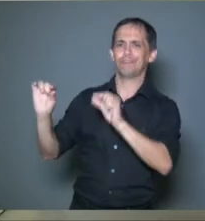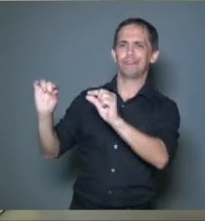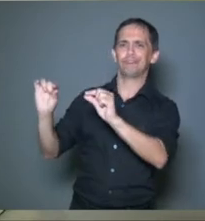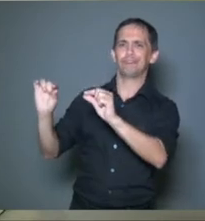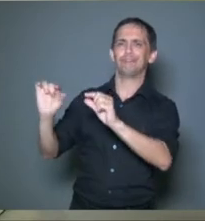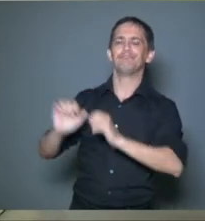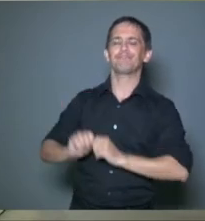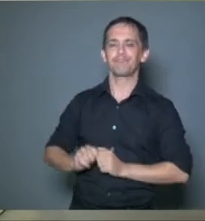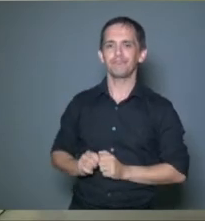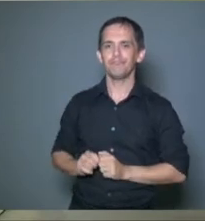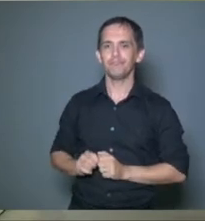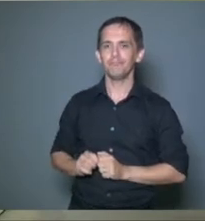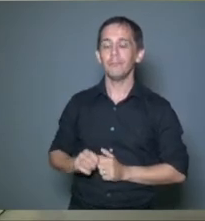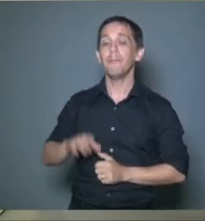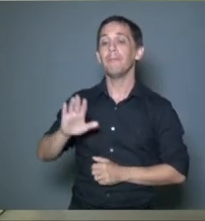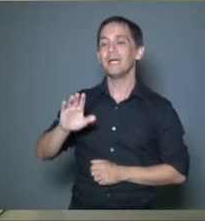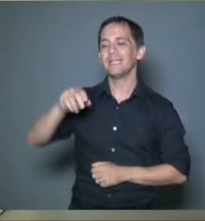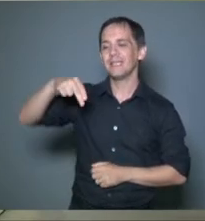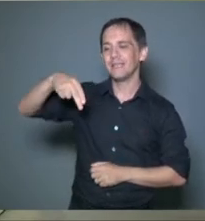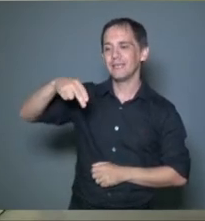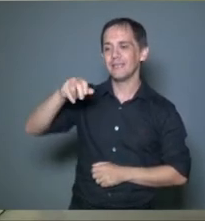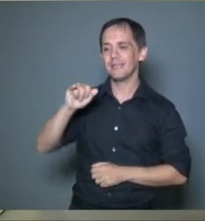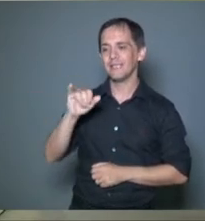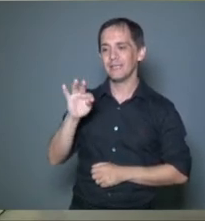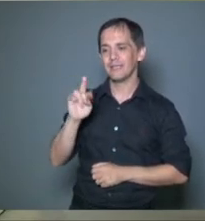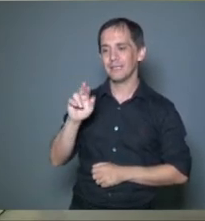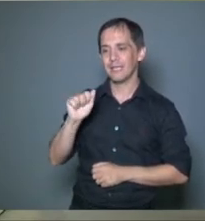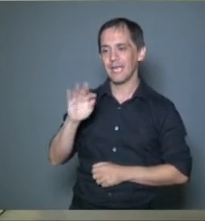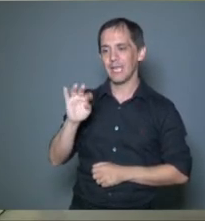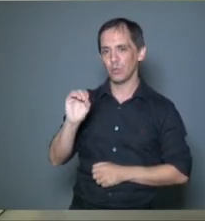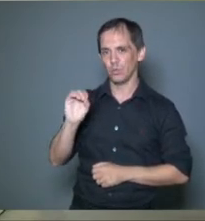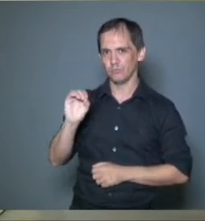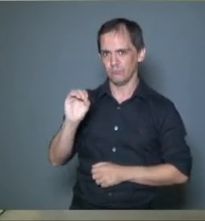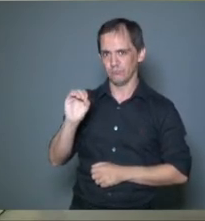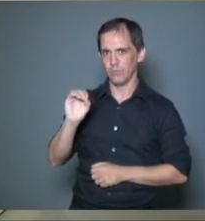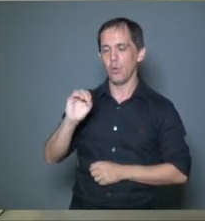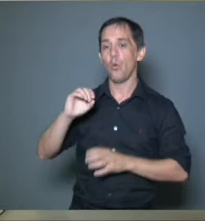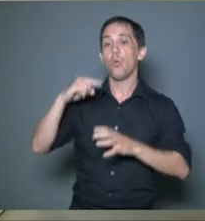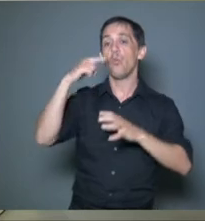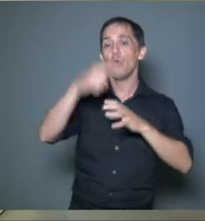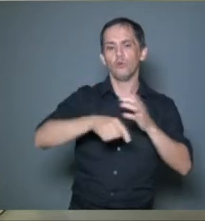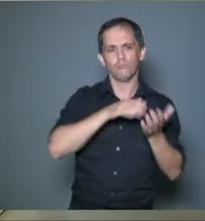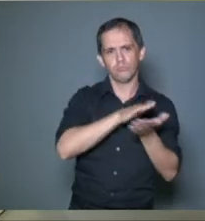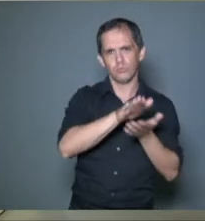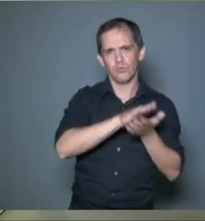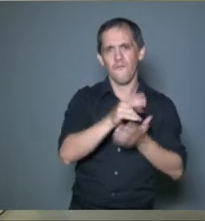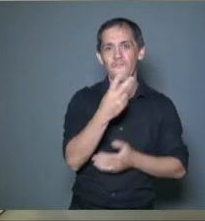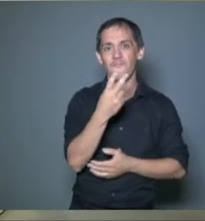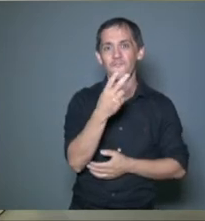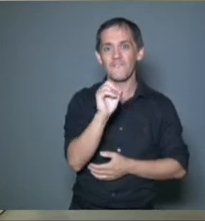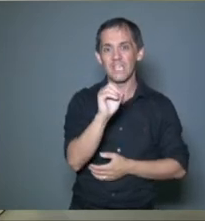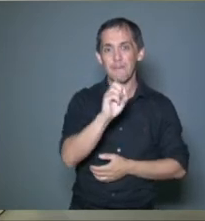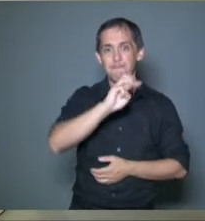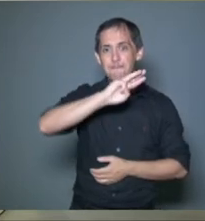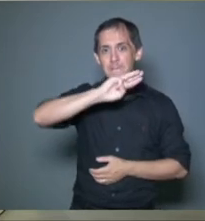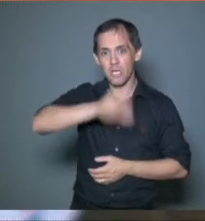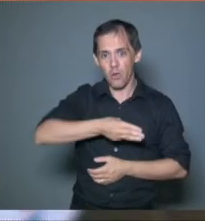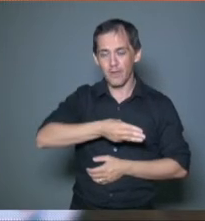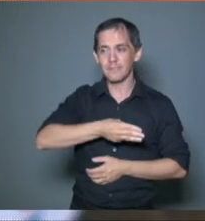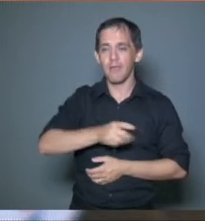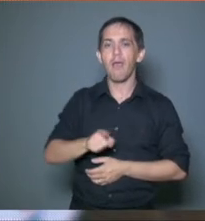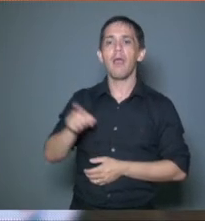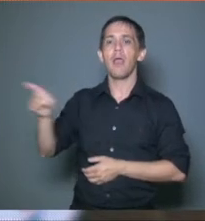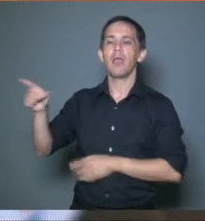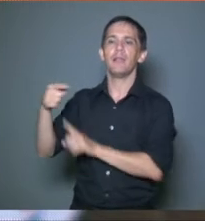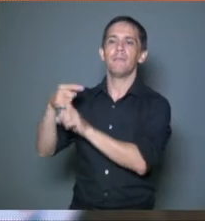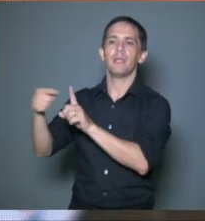volume only 6%. If you talk about nitrate, where the world produces 20 million tons,